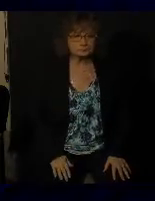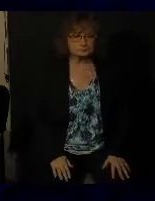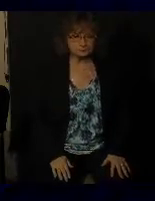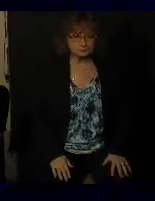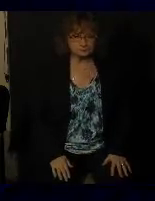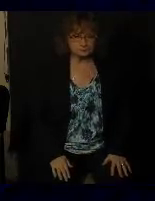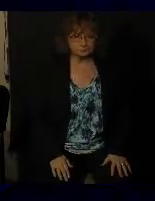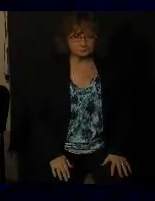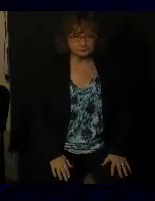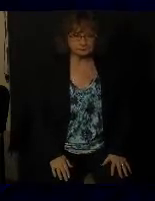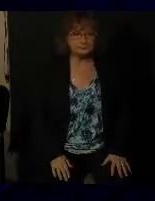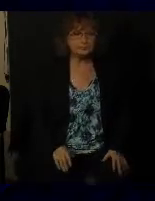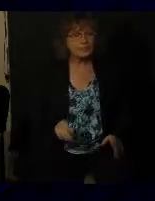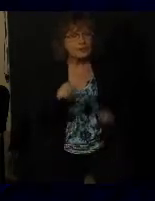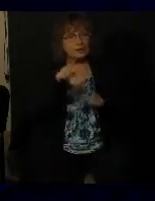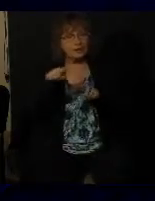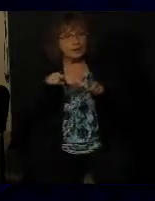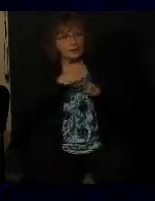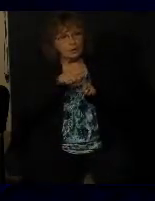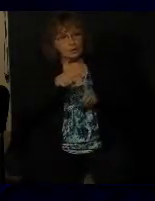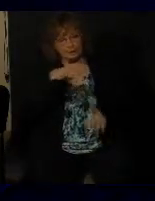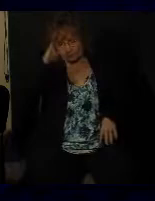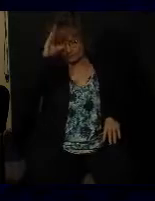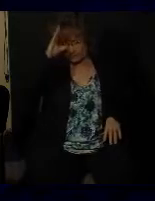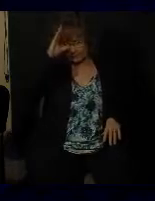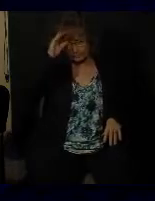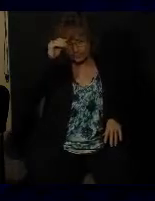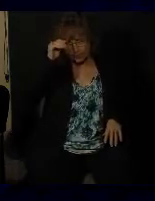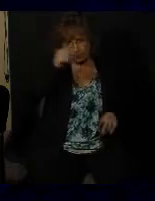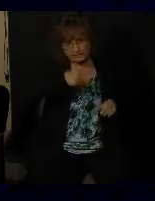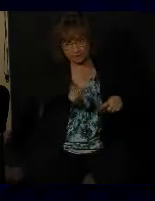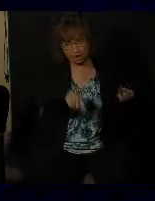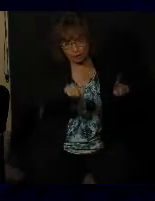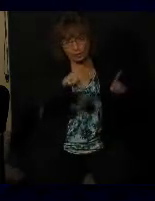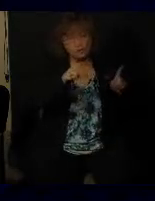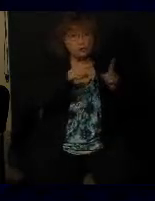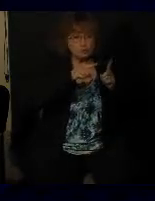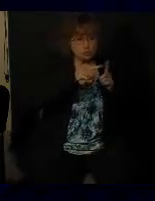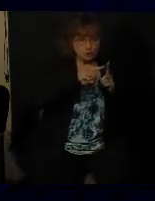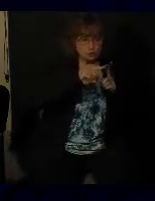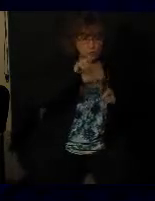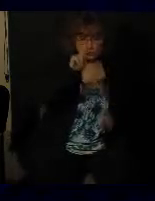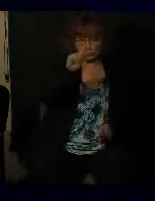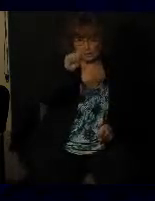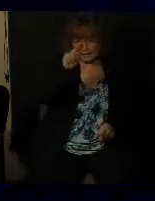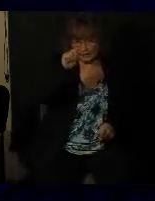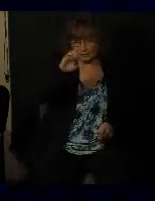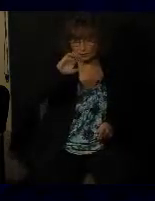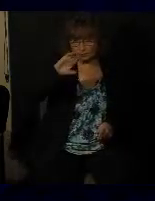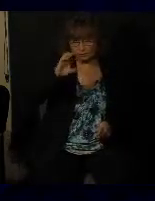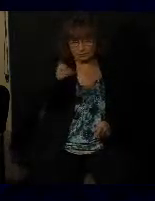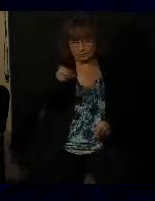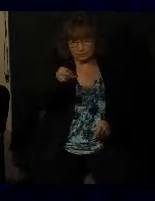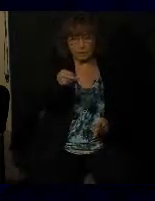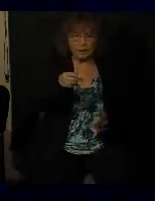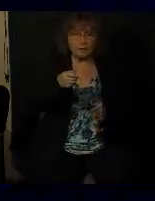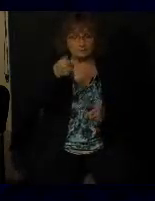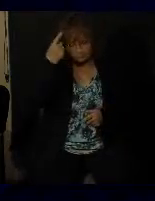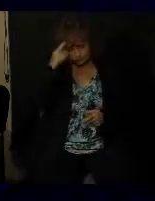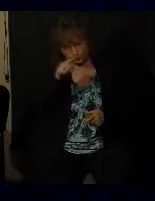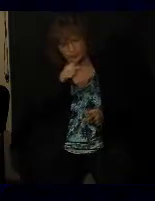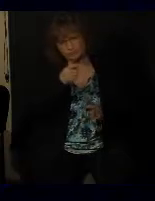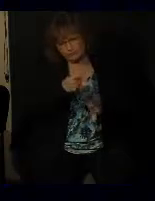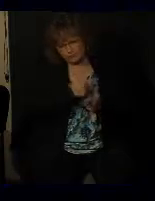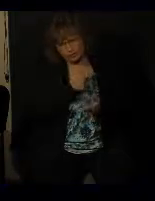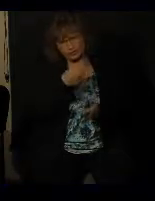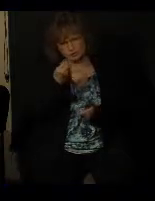the family doesn't really want you to know what's going on, right? So you just begin to build trust, and that's why the program